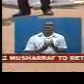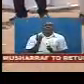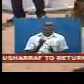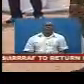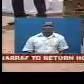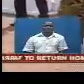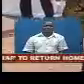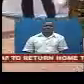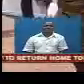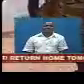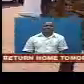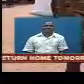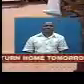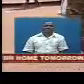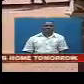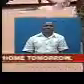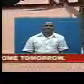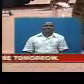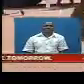national development. Dramani Nramani Mahama, We are Joshua Nramani Mahama, We are together keys can